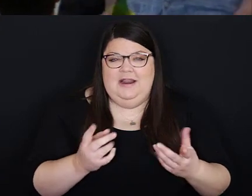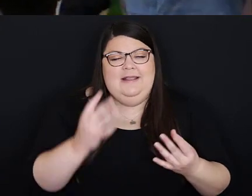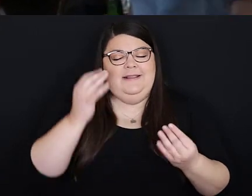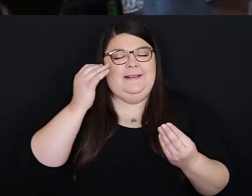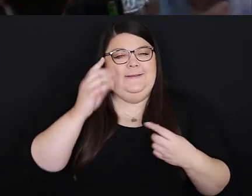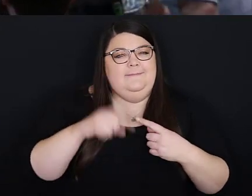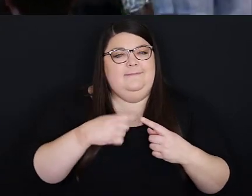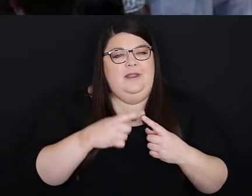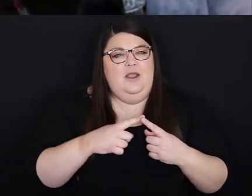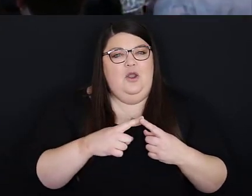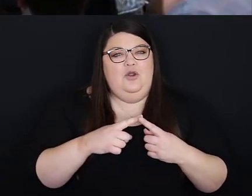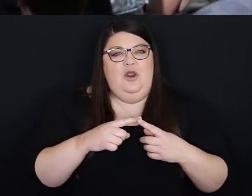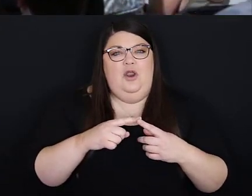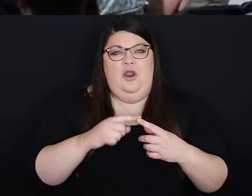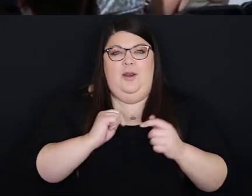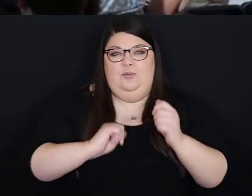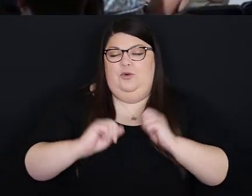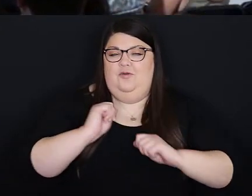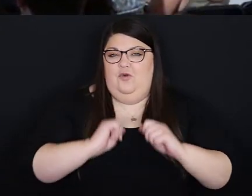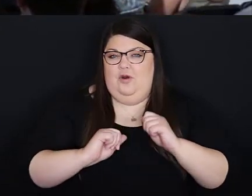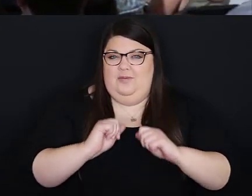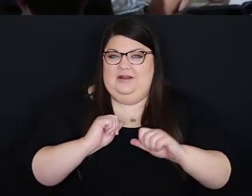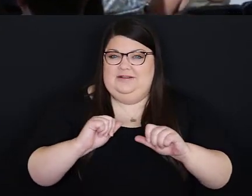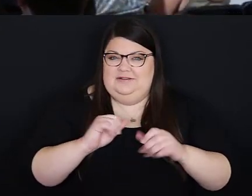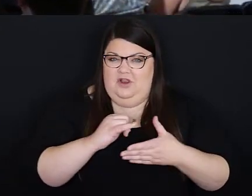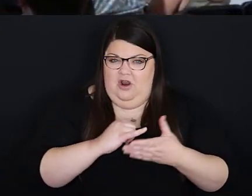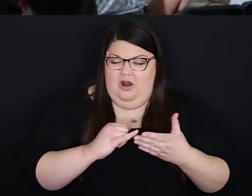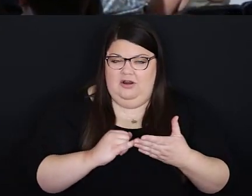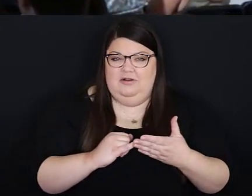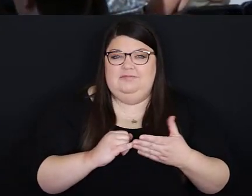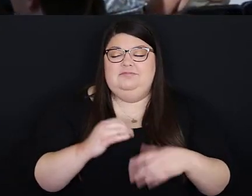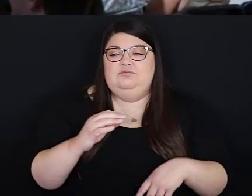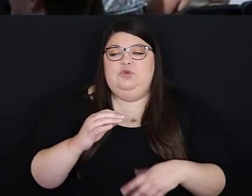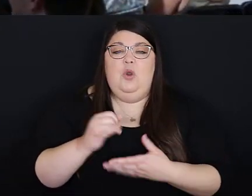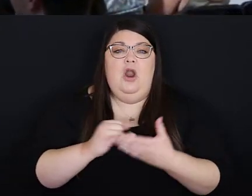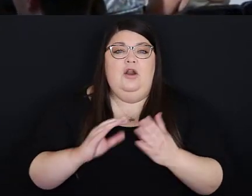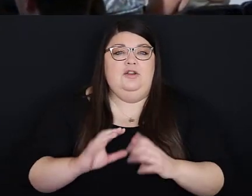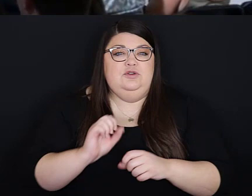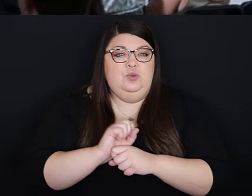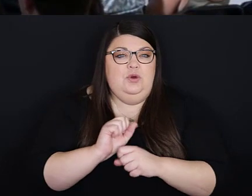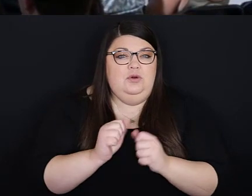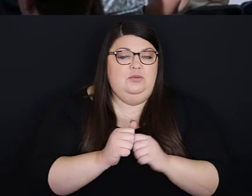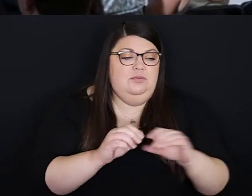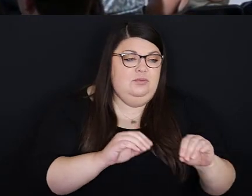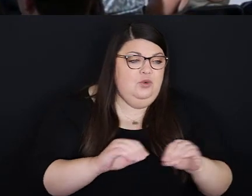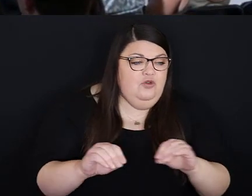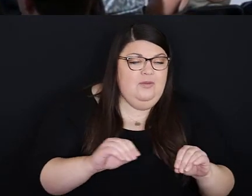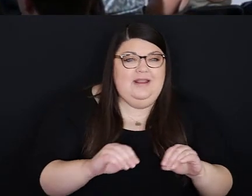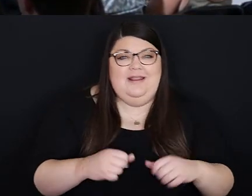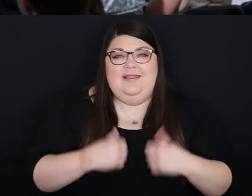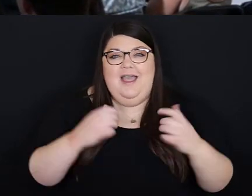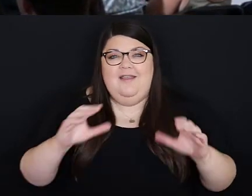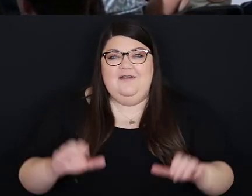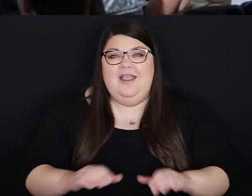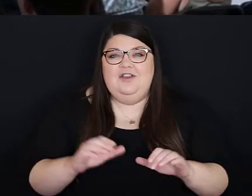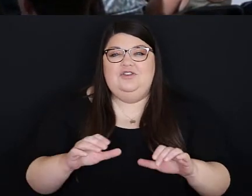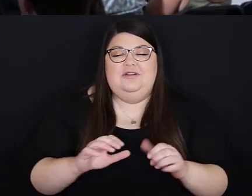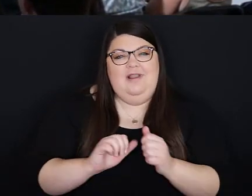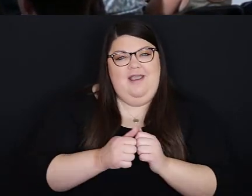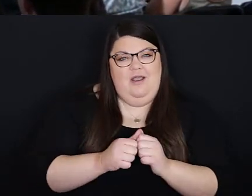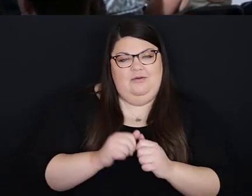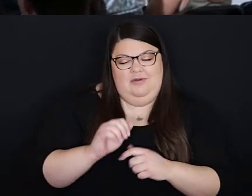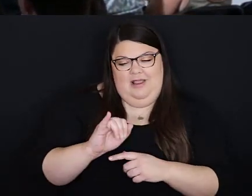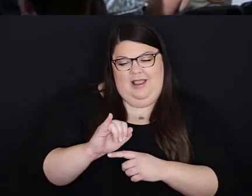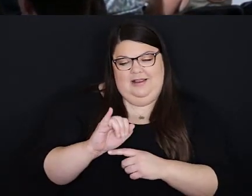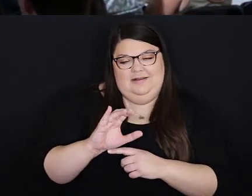thinking about performance art, artists who work with movement, with live action, and how ICALA